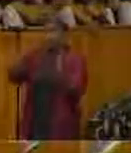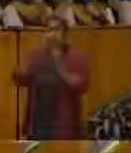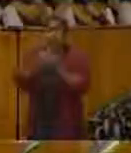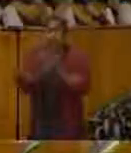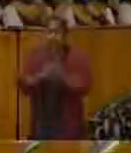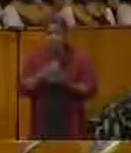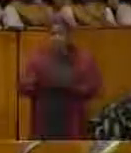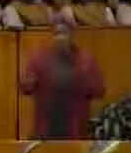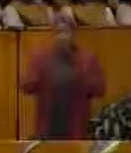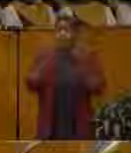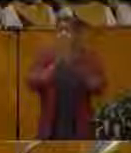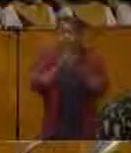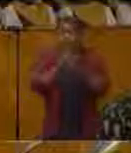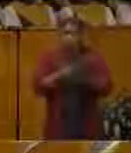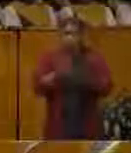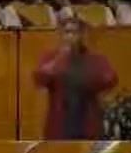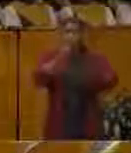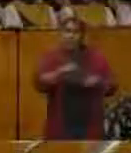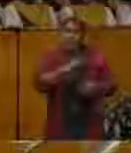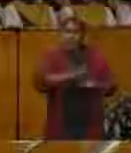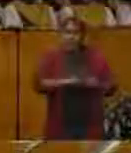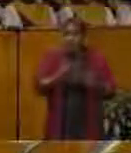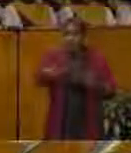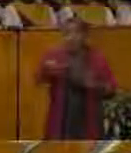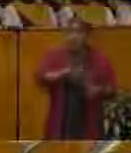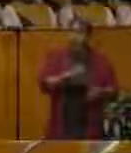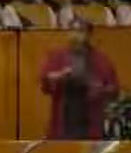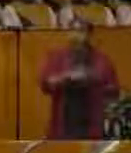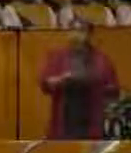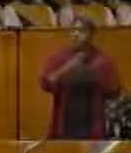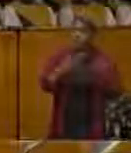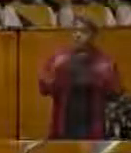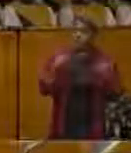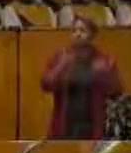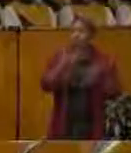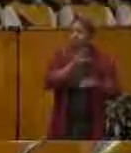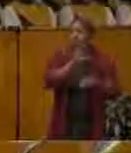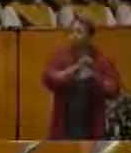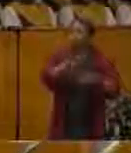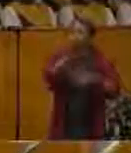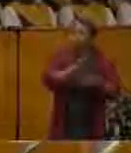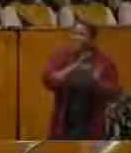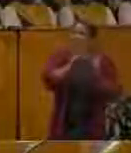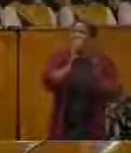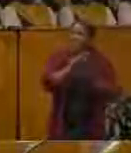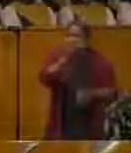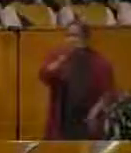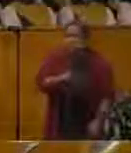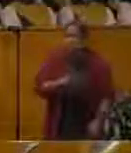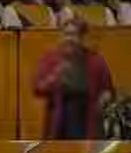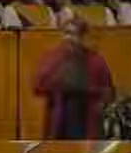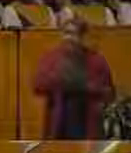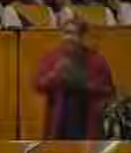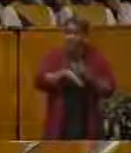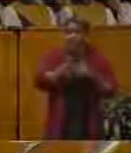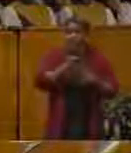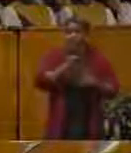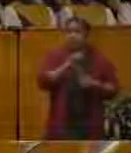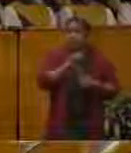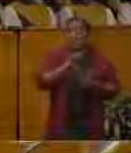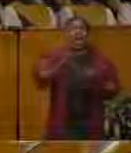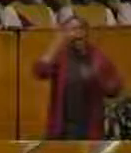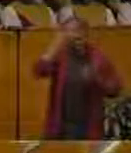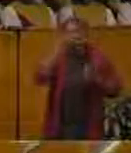anything comparable to the work of the kingdom of God and the body of God and the family of God at Alpha Street? I know